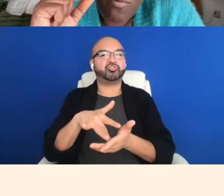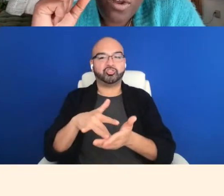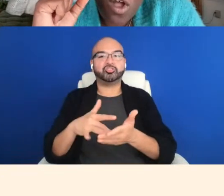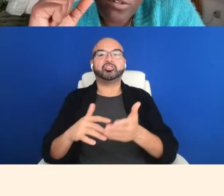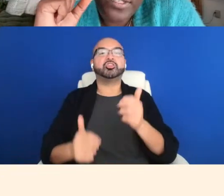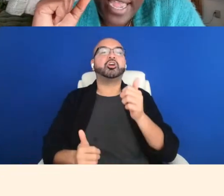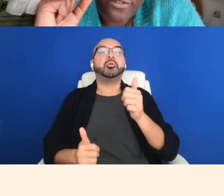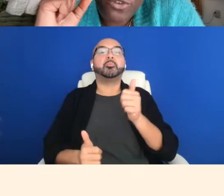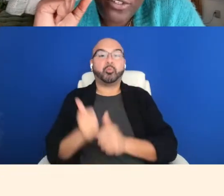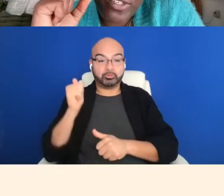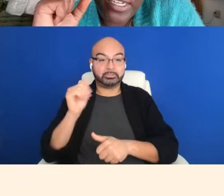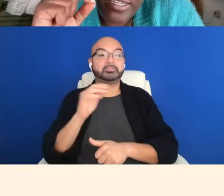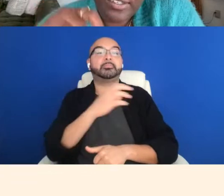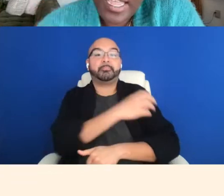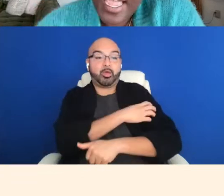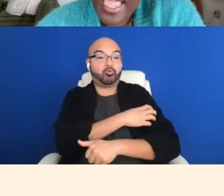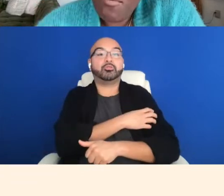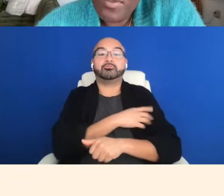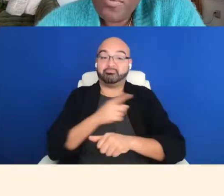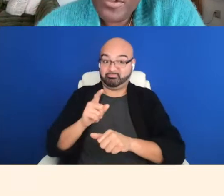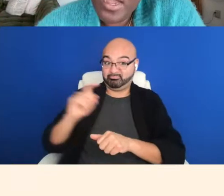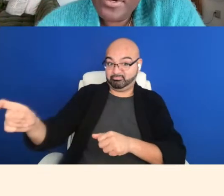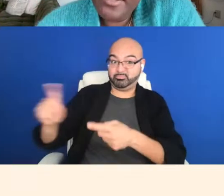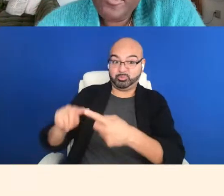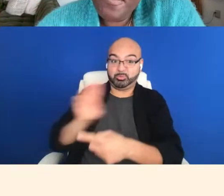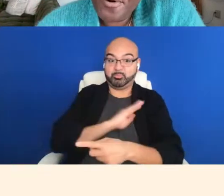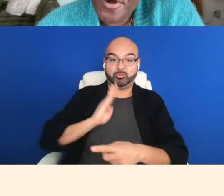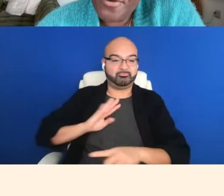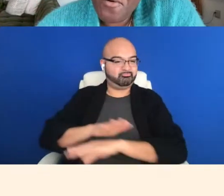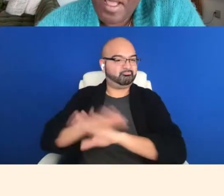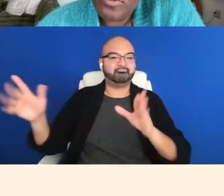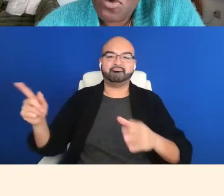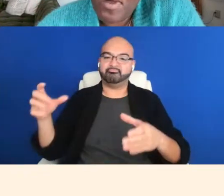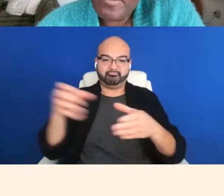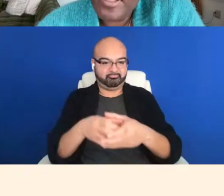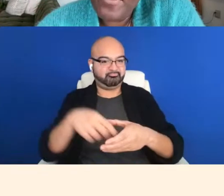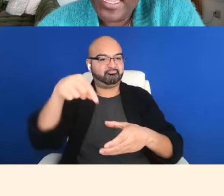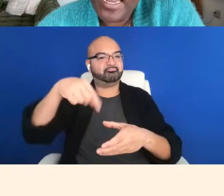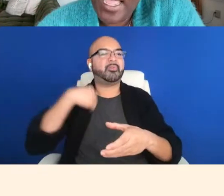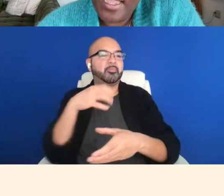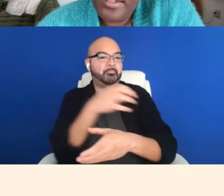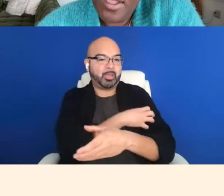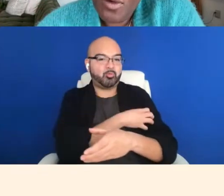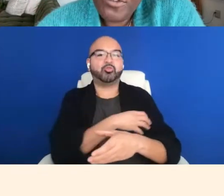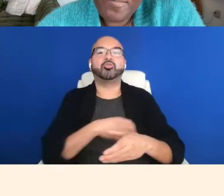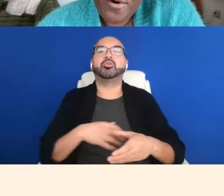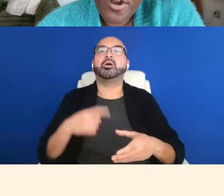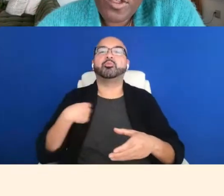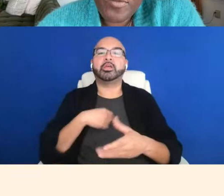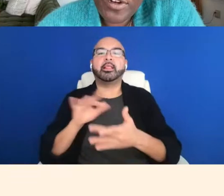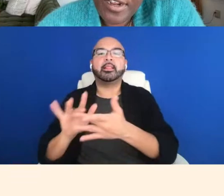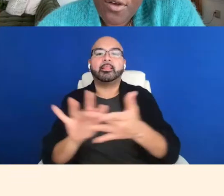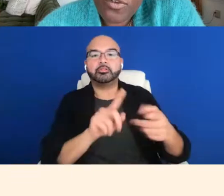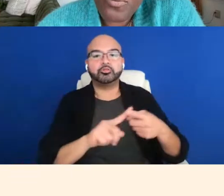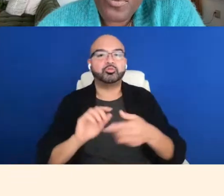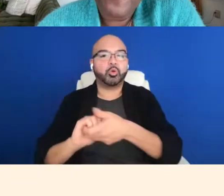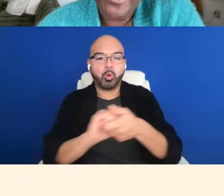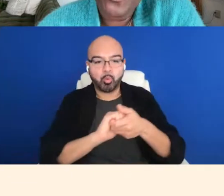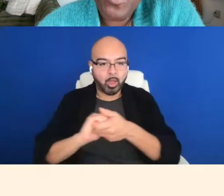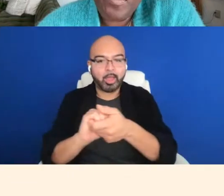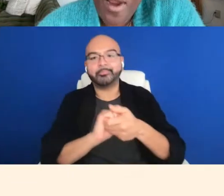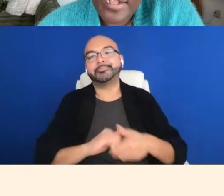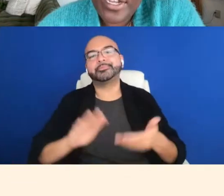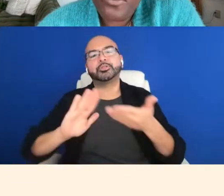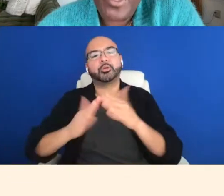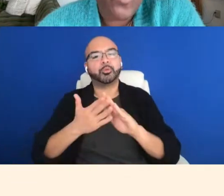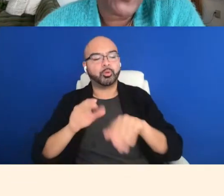board, and we're called staff trustees. And we reach out and support our co-ops, Co-op 789. We support our community owners. We advise